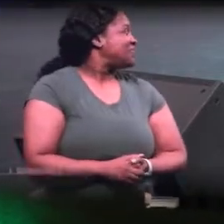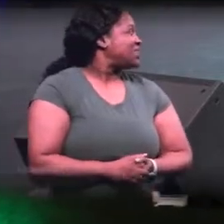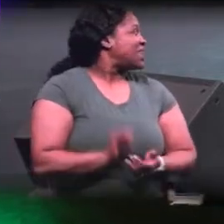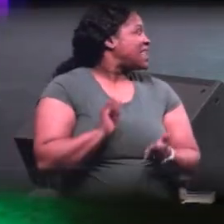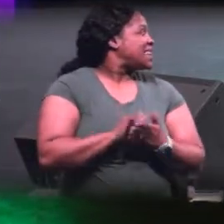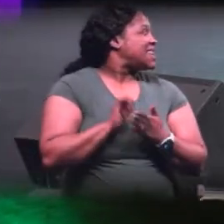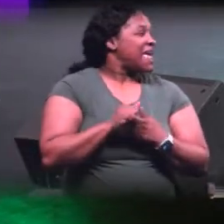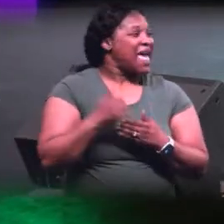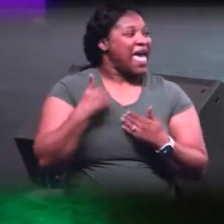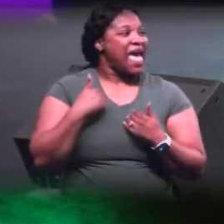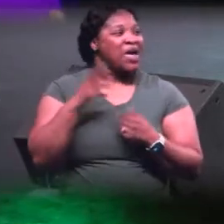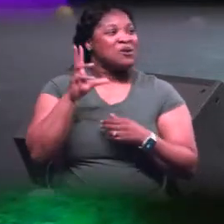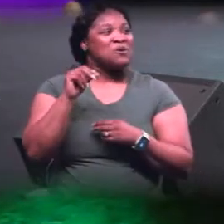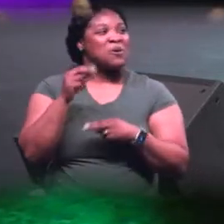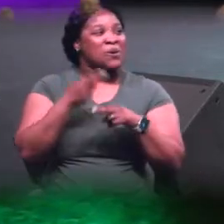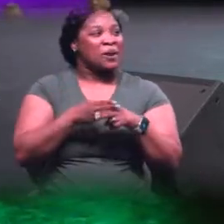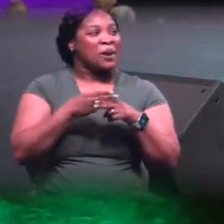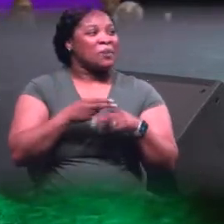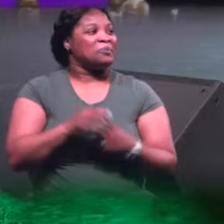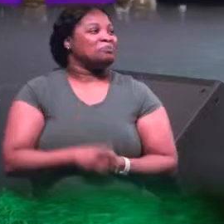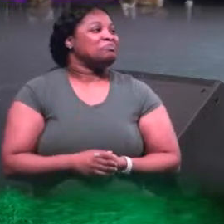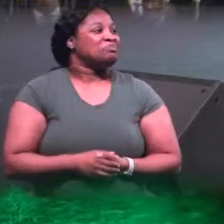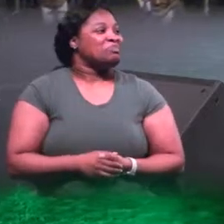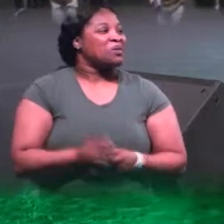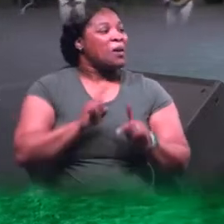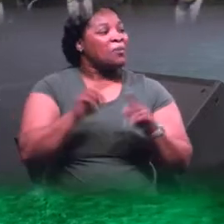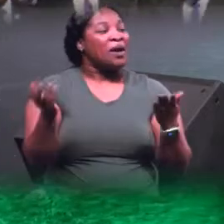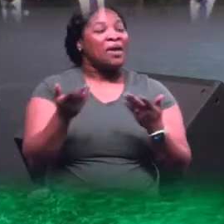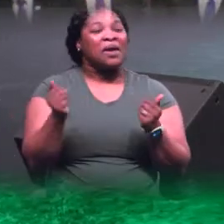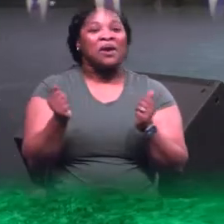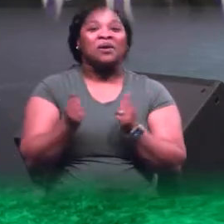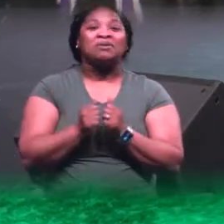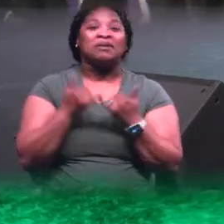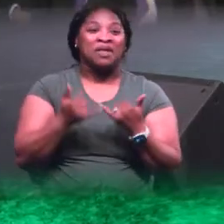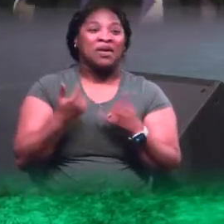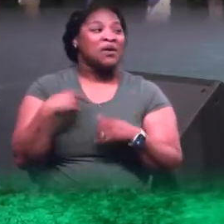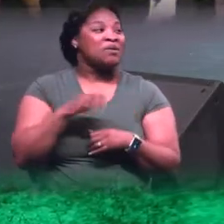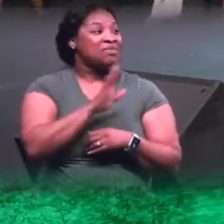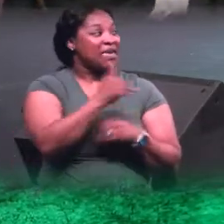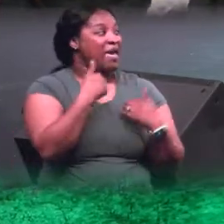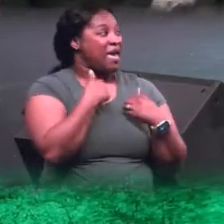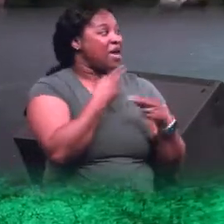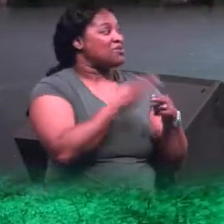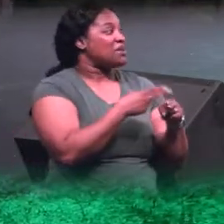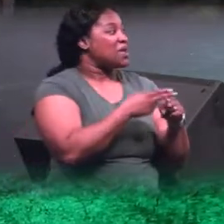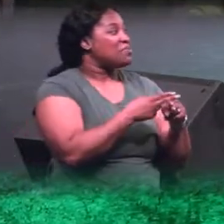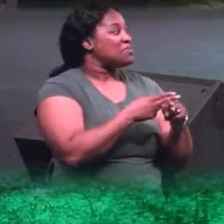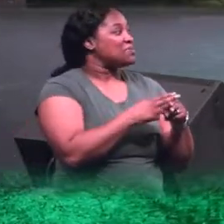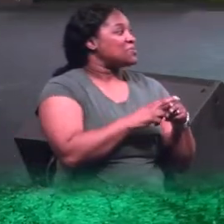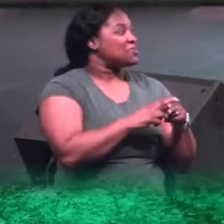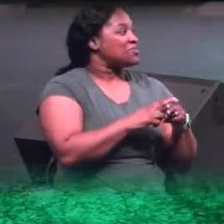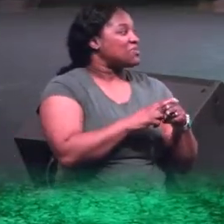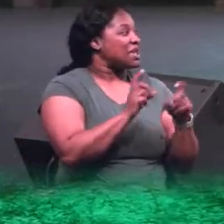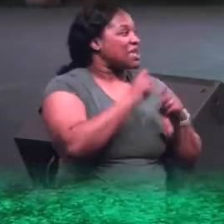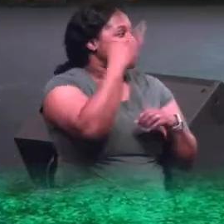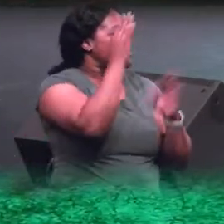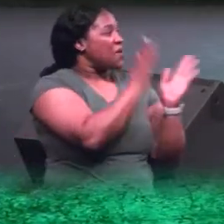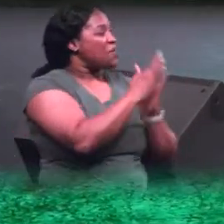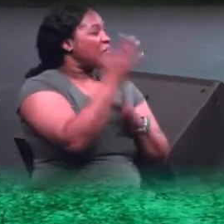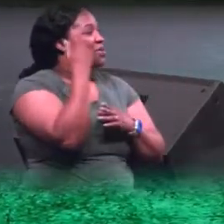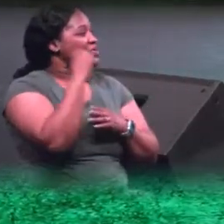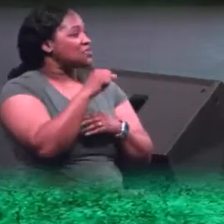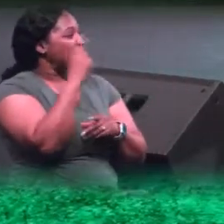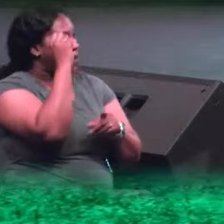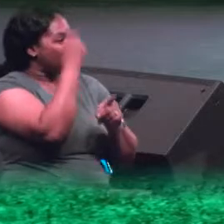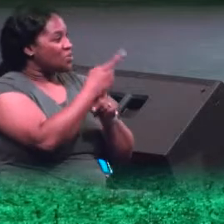that had no name. But here we are, and they have names. Let's give God praise for